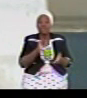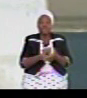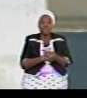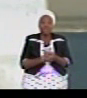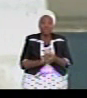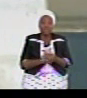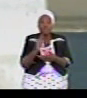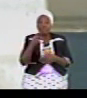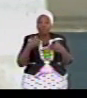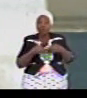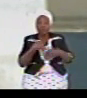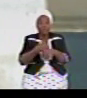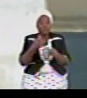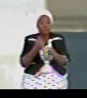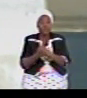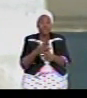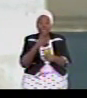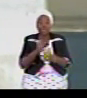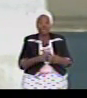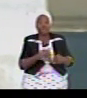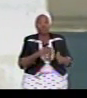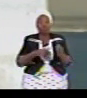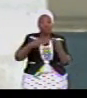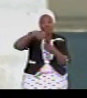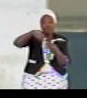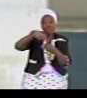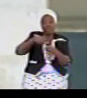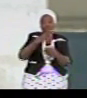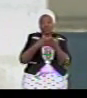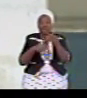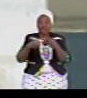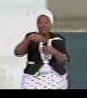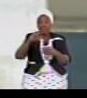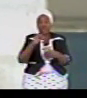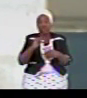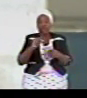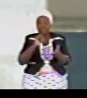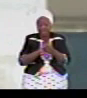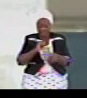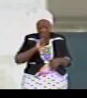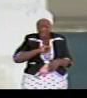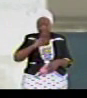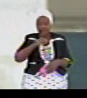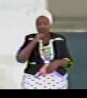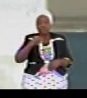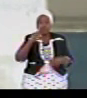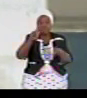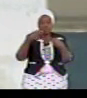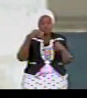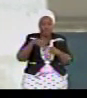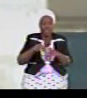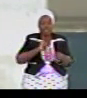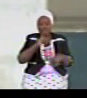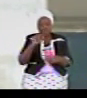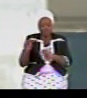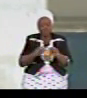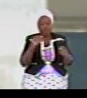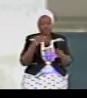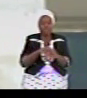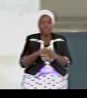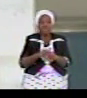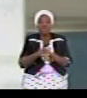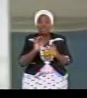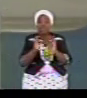made a hedge around him that I cannot go in. I cannot move in. If